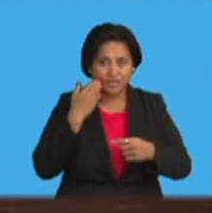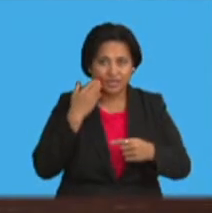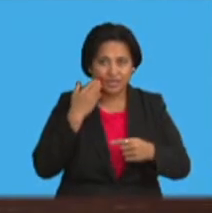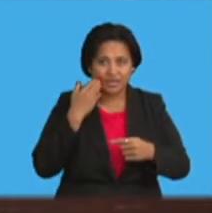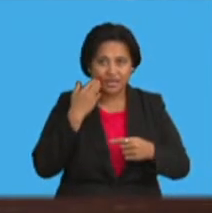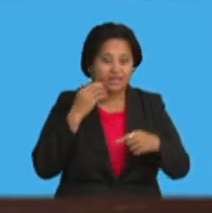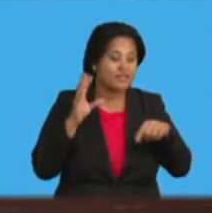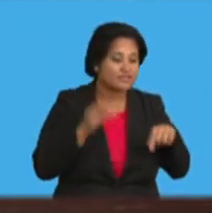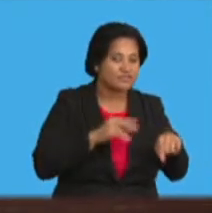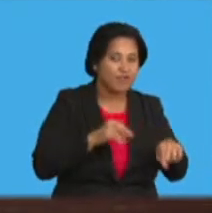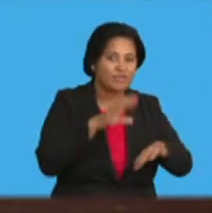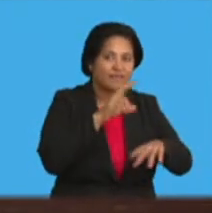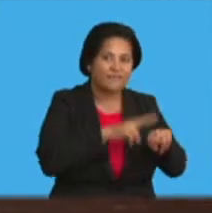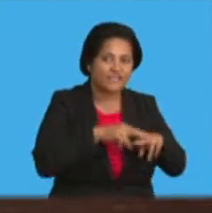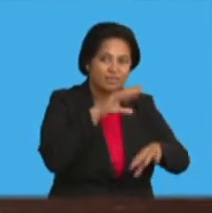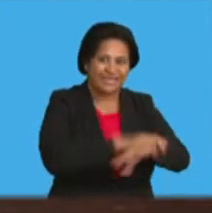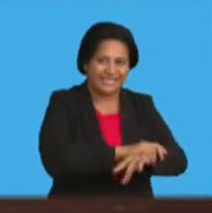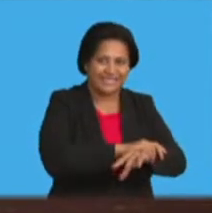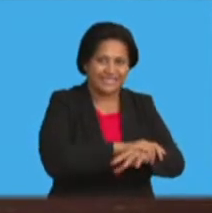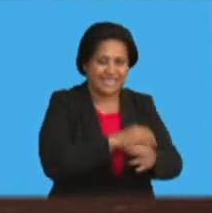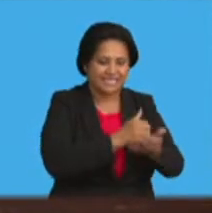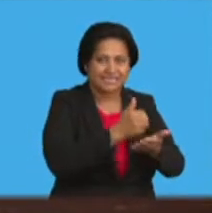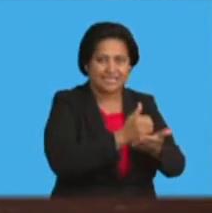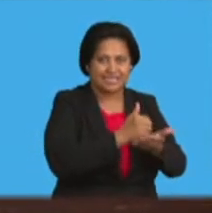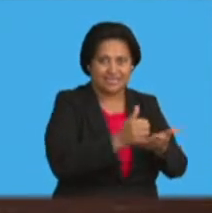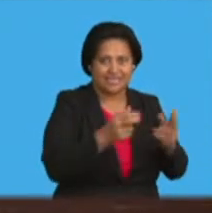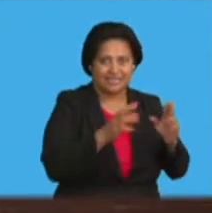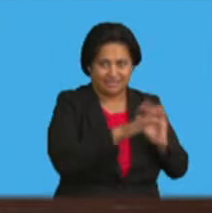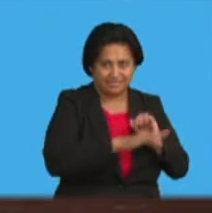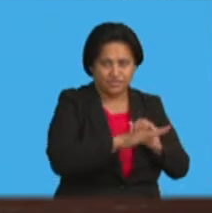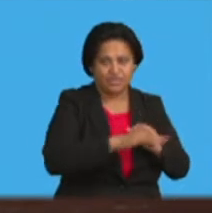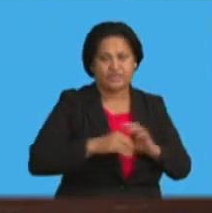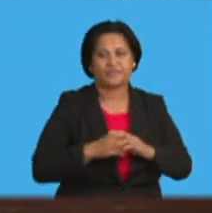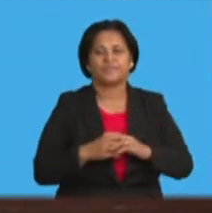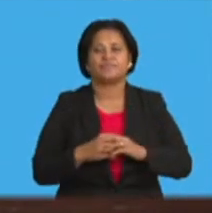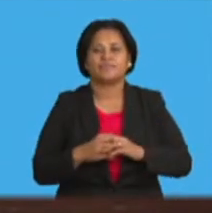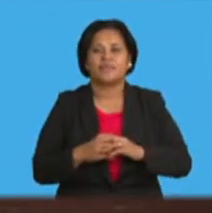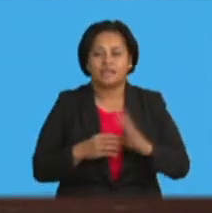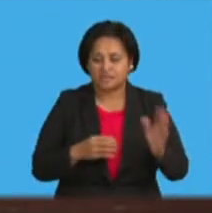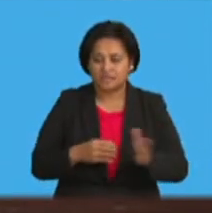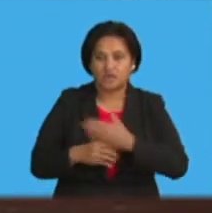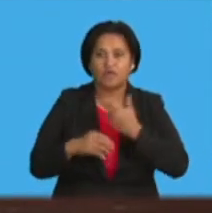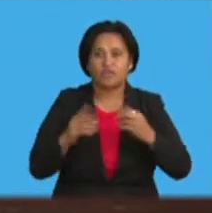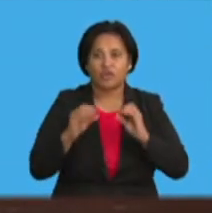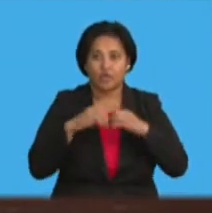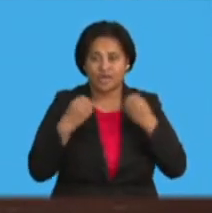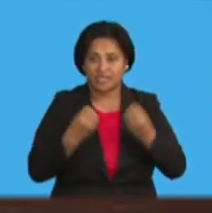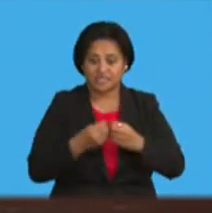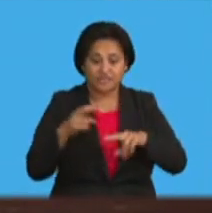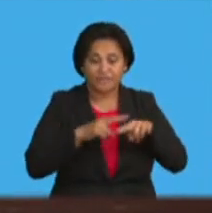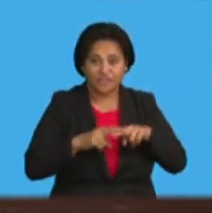Police Statistics Unit. Madam Speaker, in the organizational front, the Fiji Police Force has a number